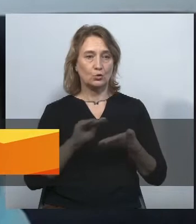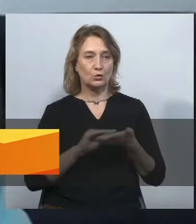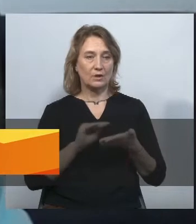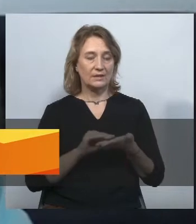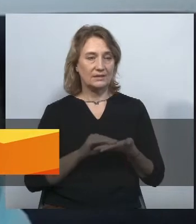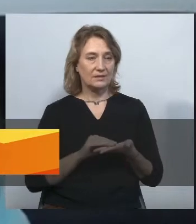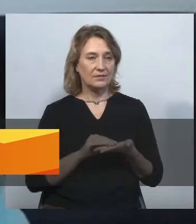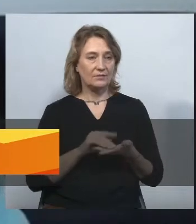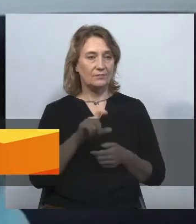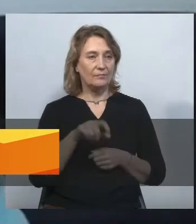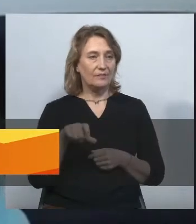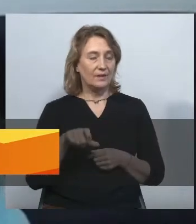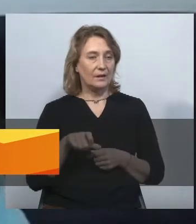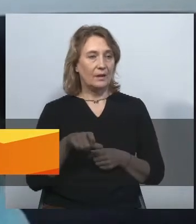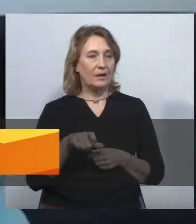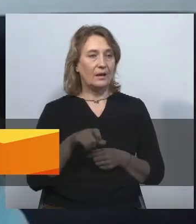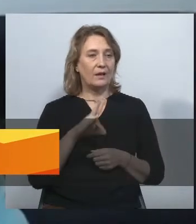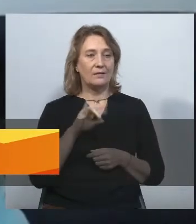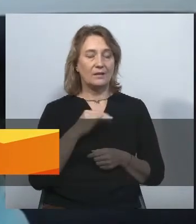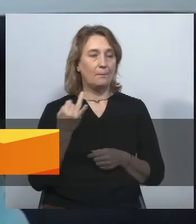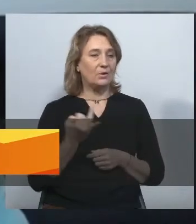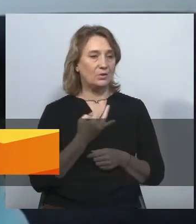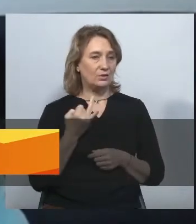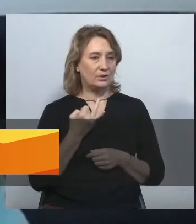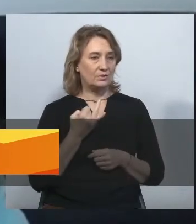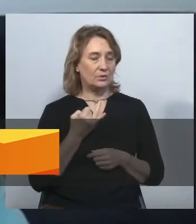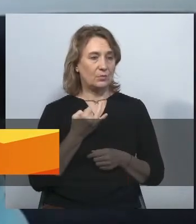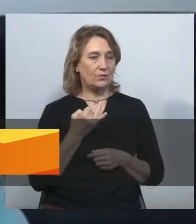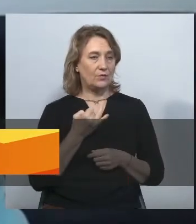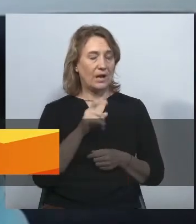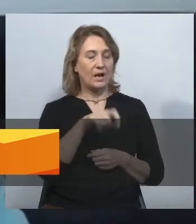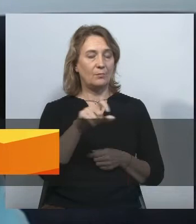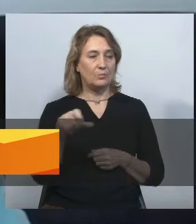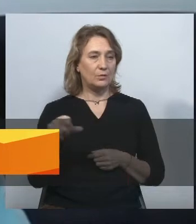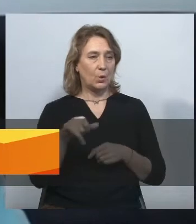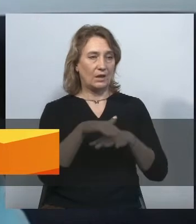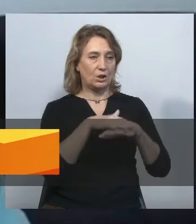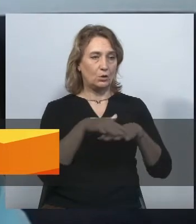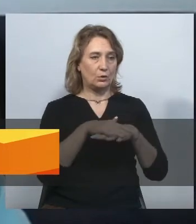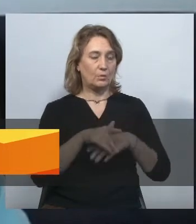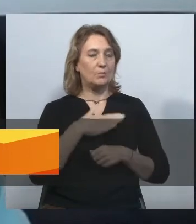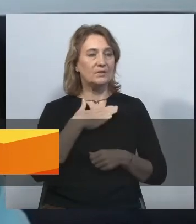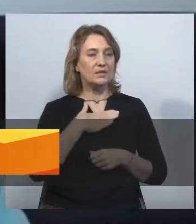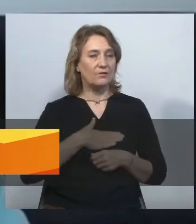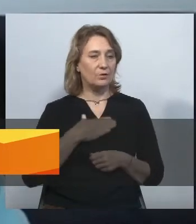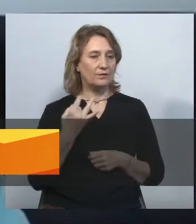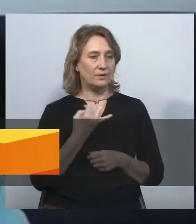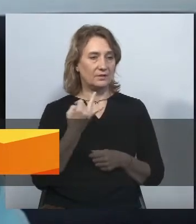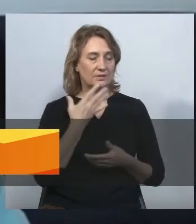journalists, they take care not of interests of the audience, unfortunately, but they take care